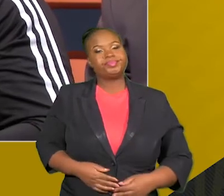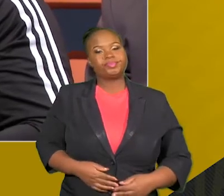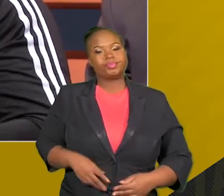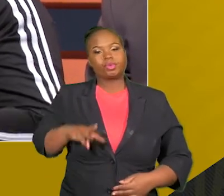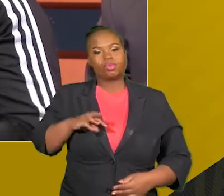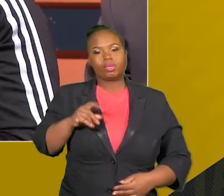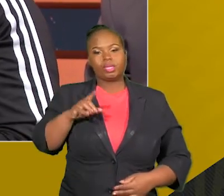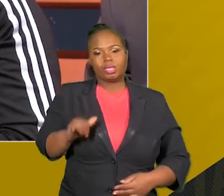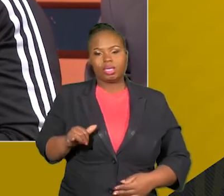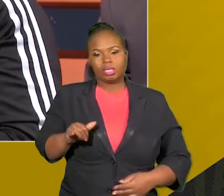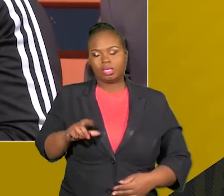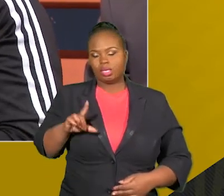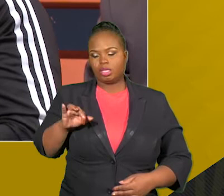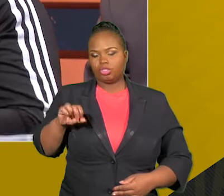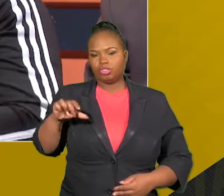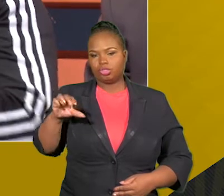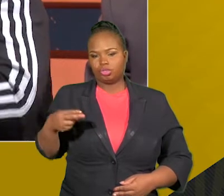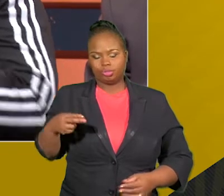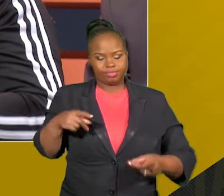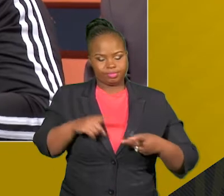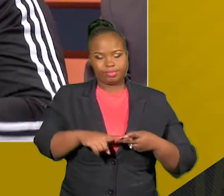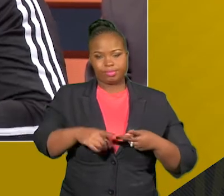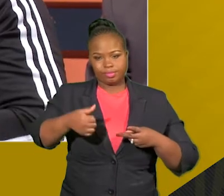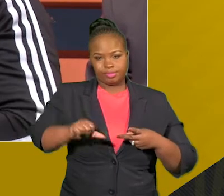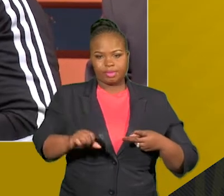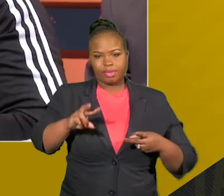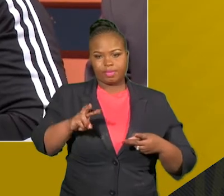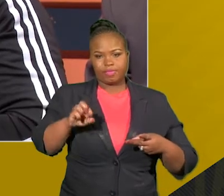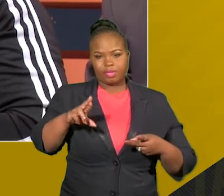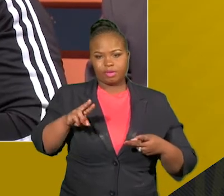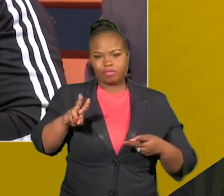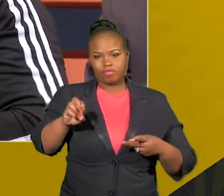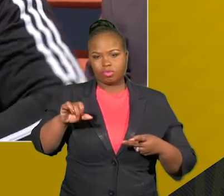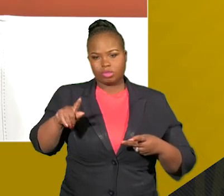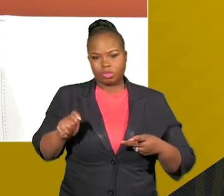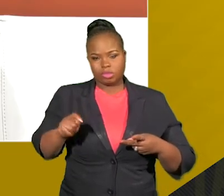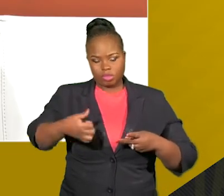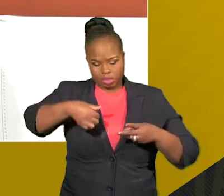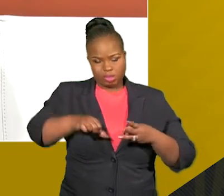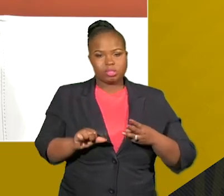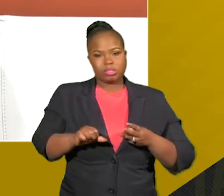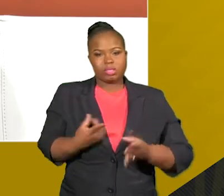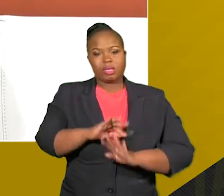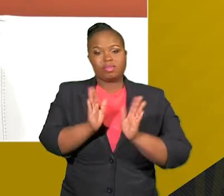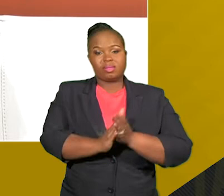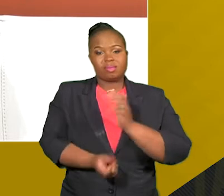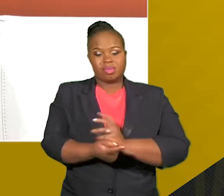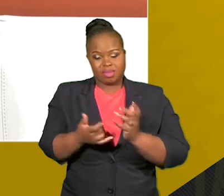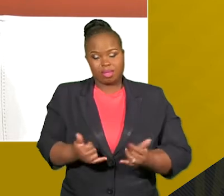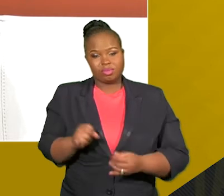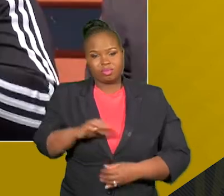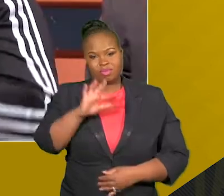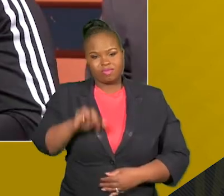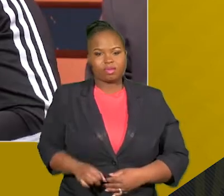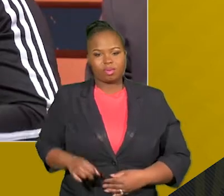Lynch, Verwoerd took it. And he did what we see now in South Africa. The male seed was meant